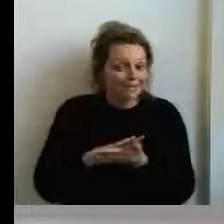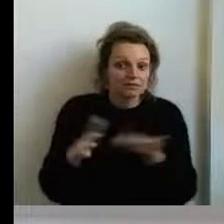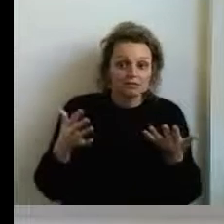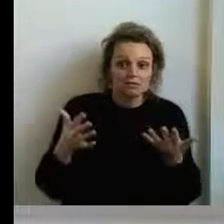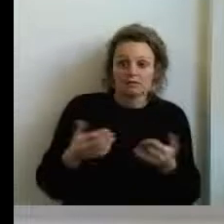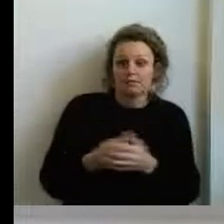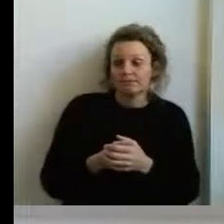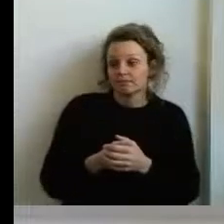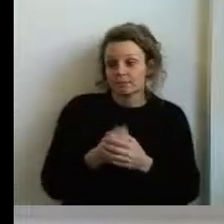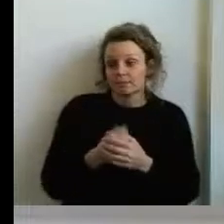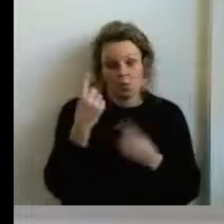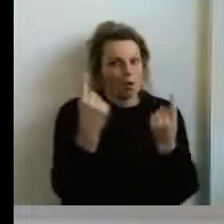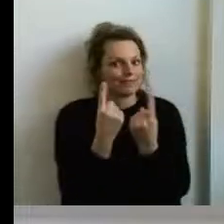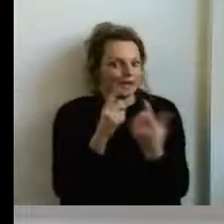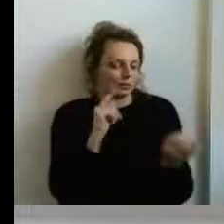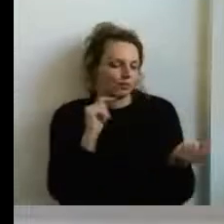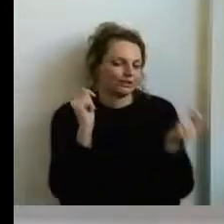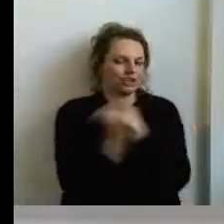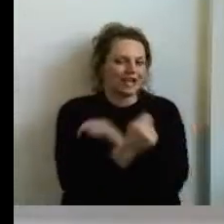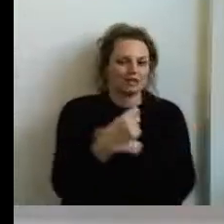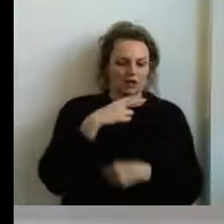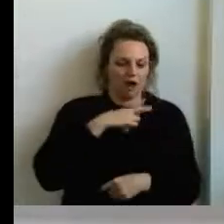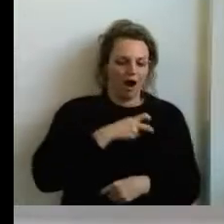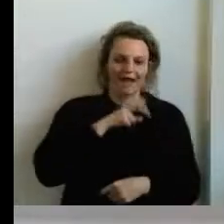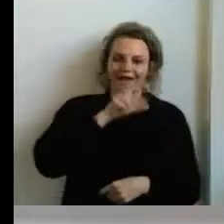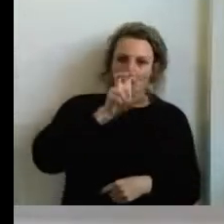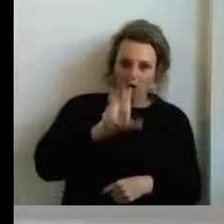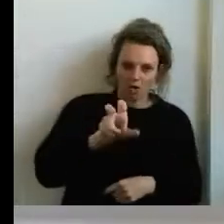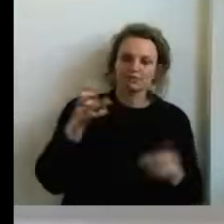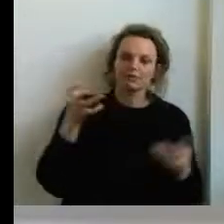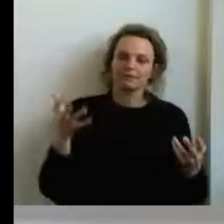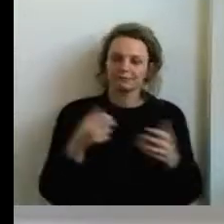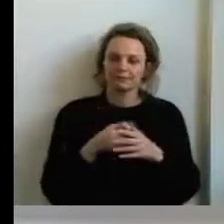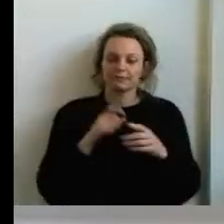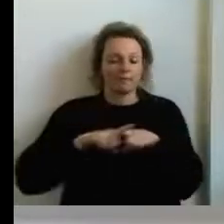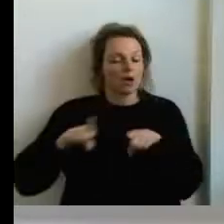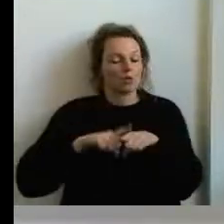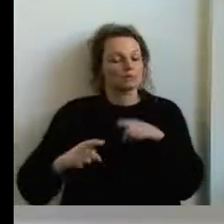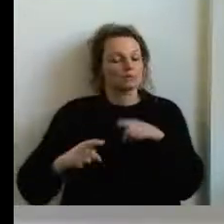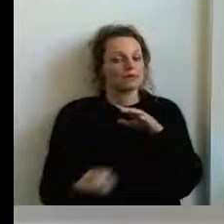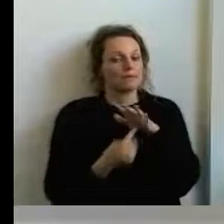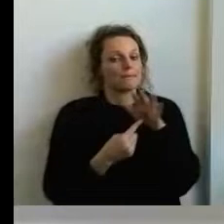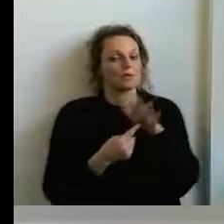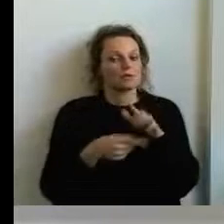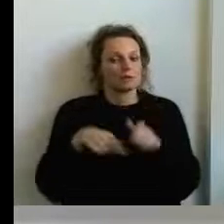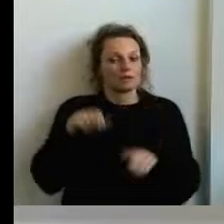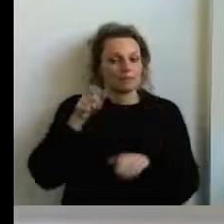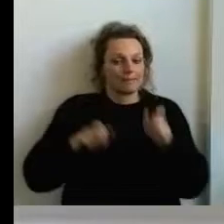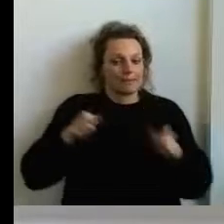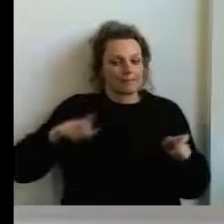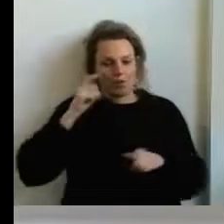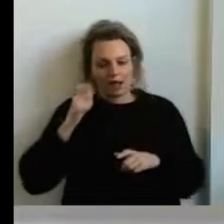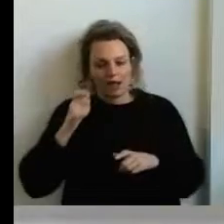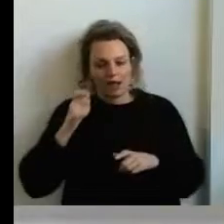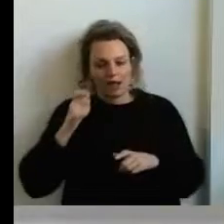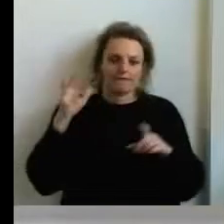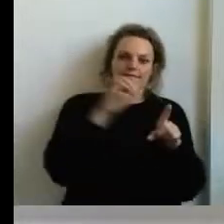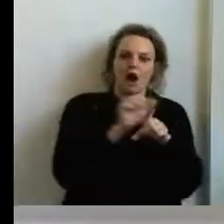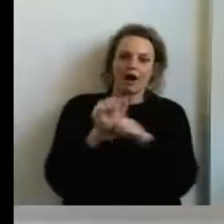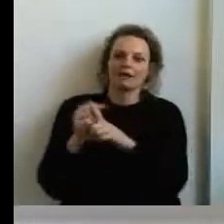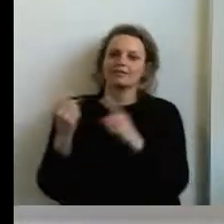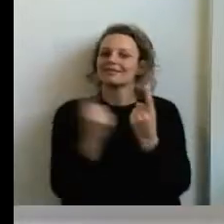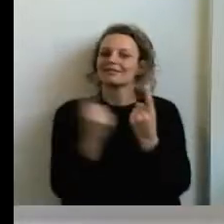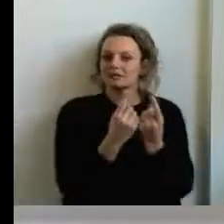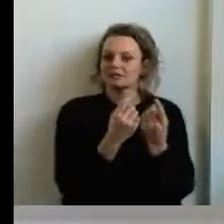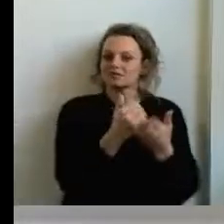did is we changed the icon. Julia. And the most important thing is that people could discover the things that would help them use Windows